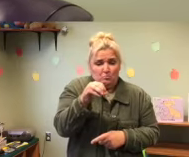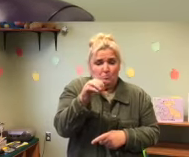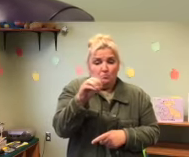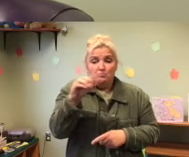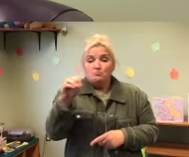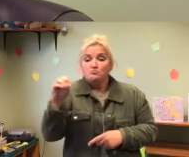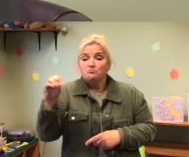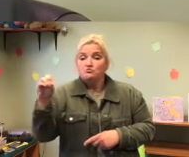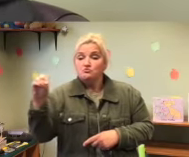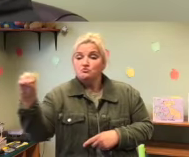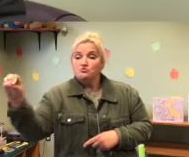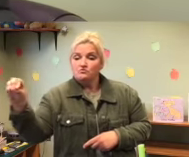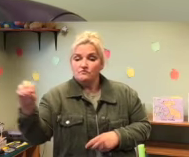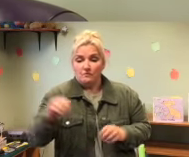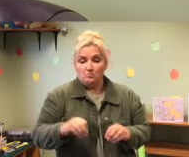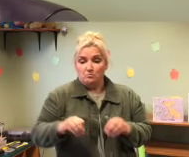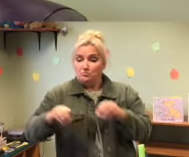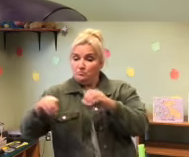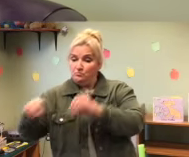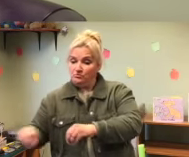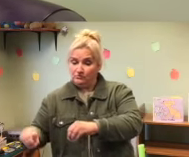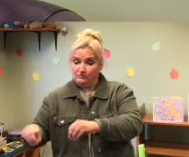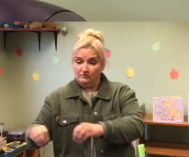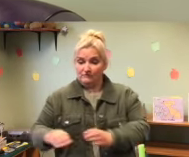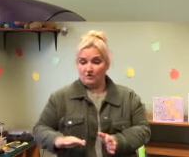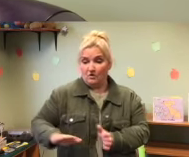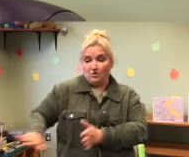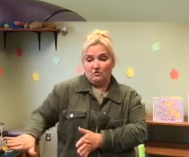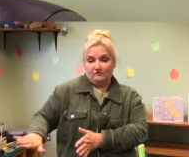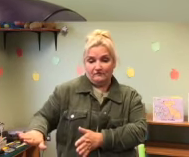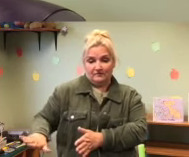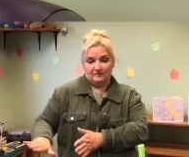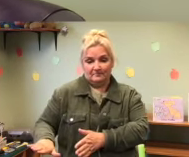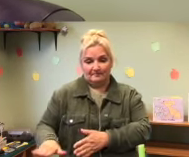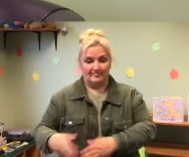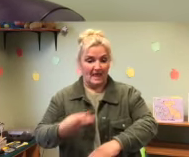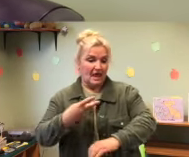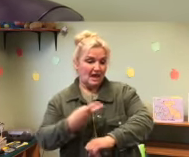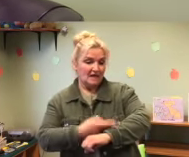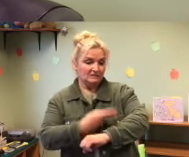Move over. A sheep